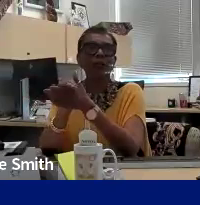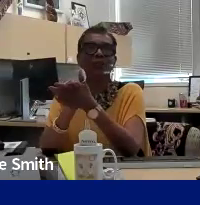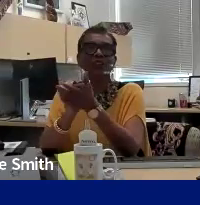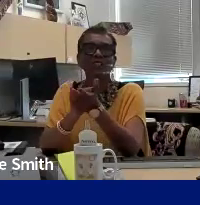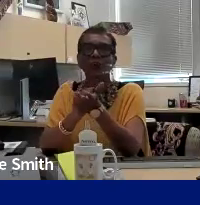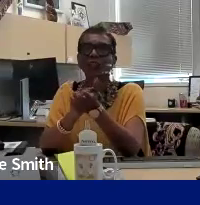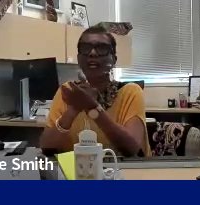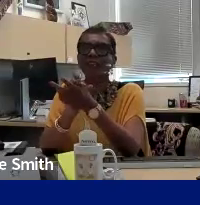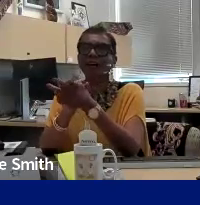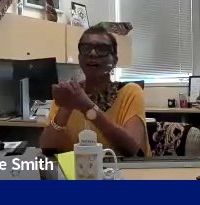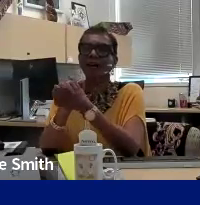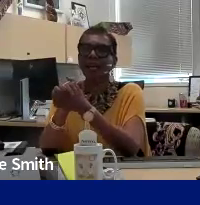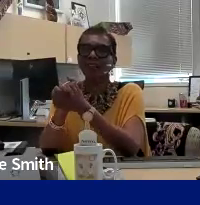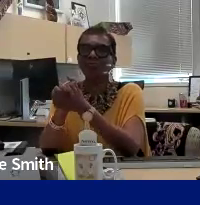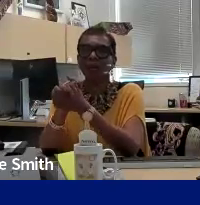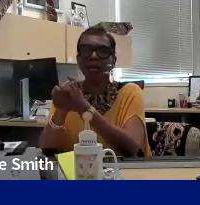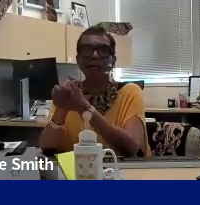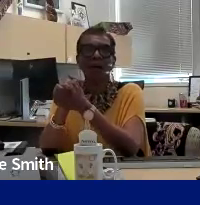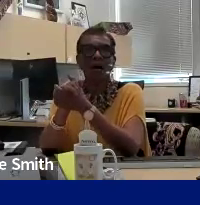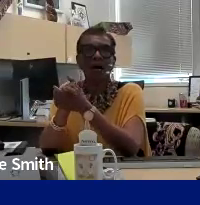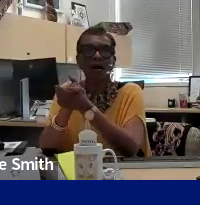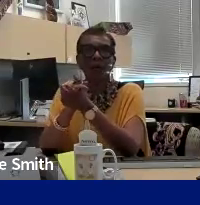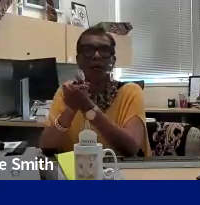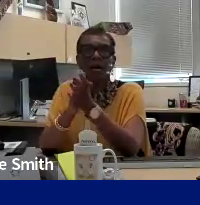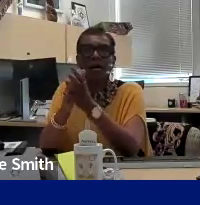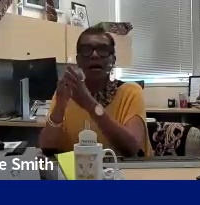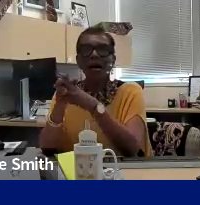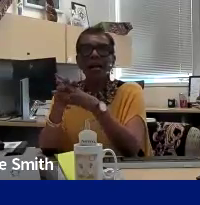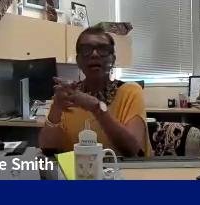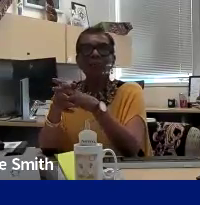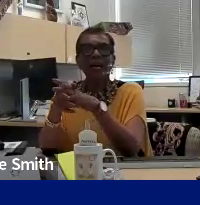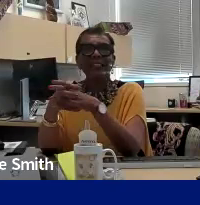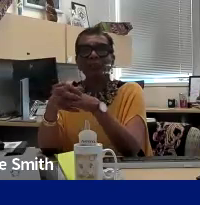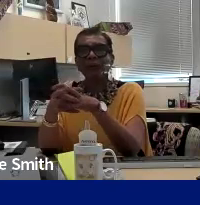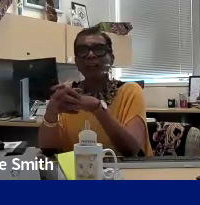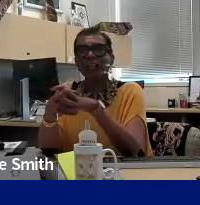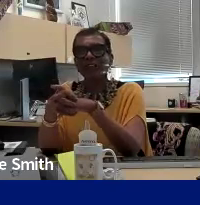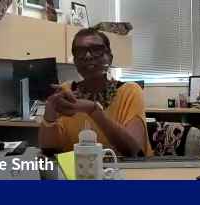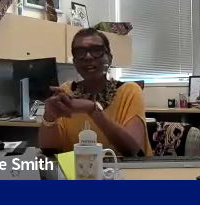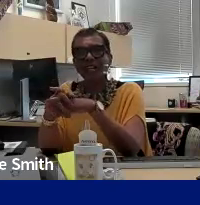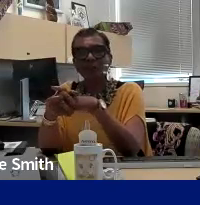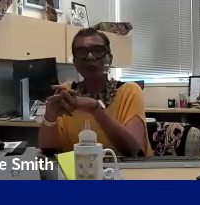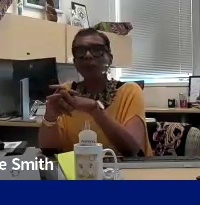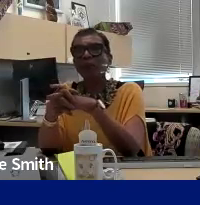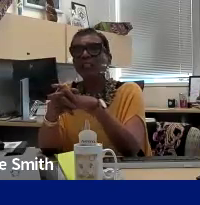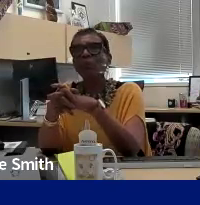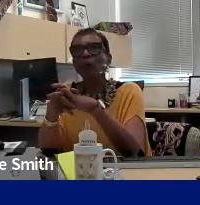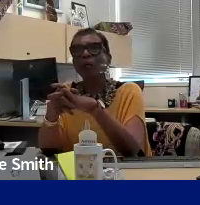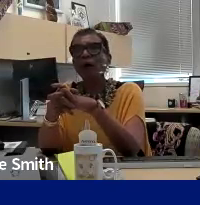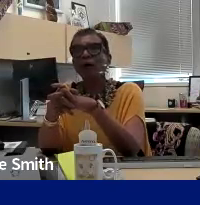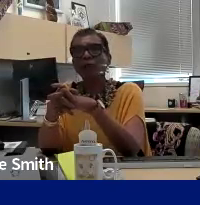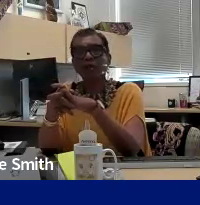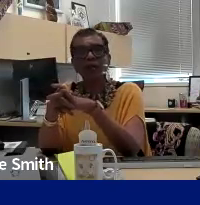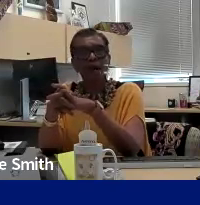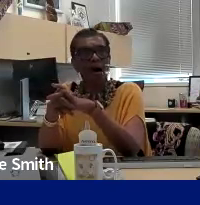really well on this Thursday. Can't complain. I am glad to be on here today. It's been a busy